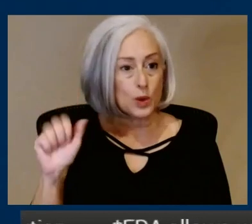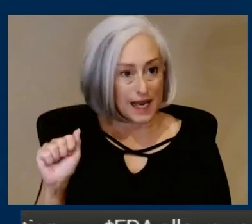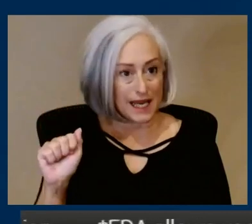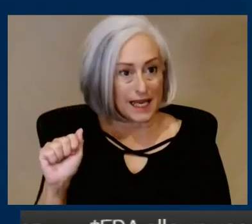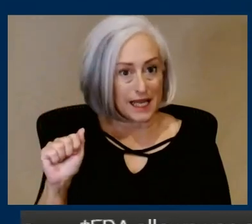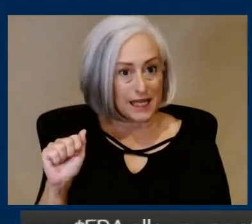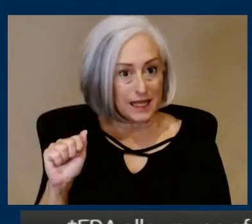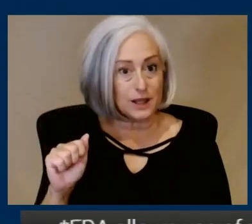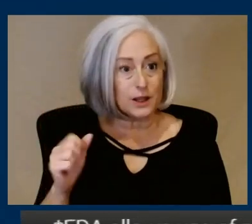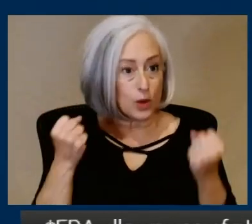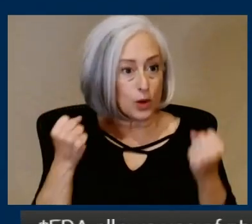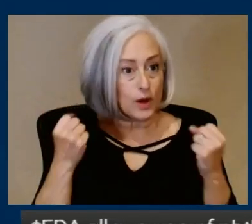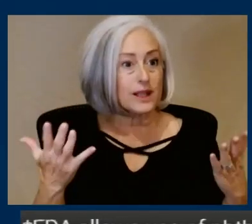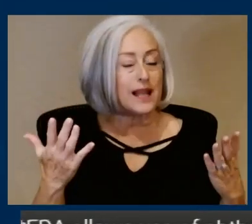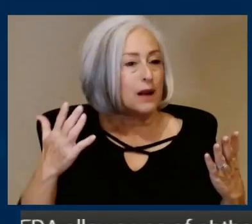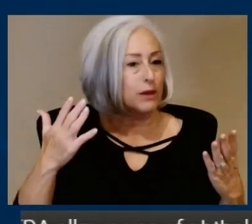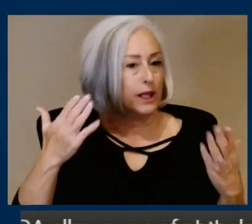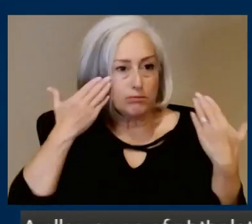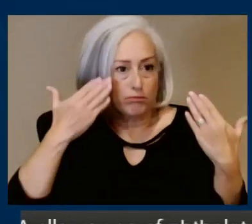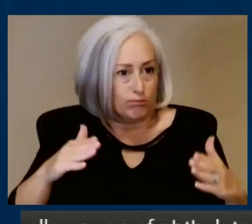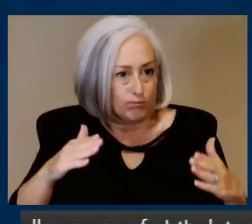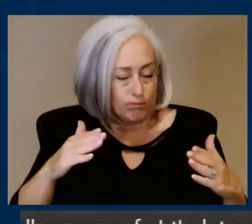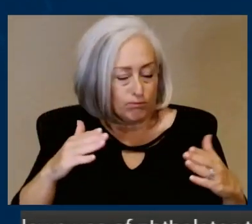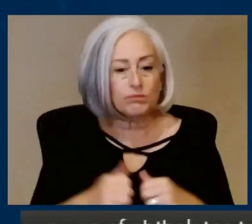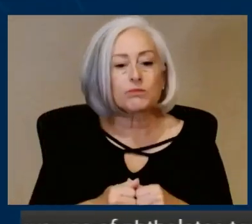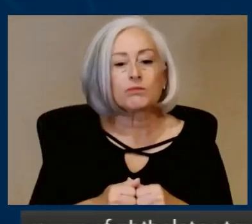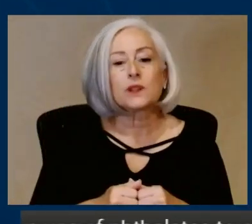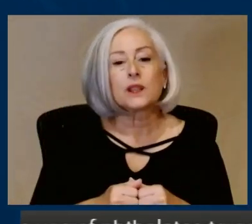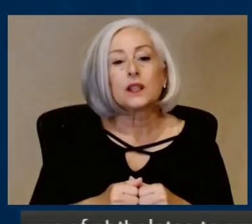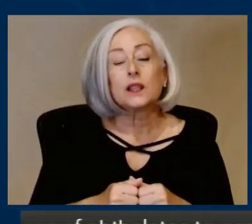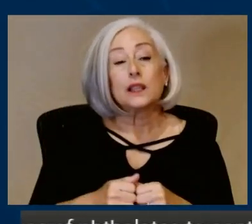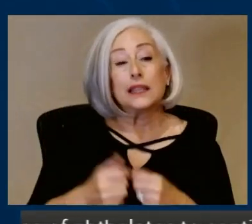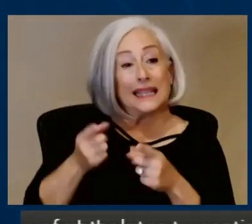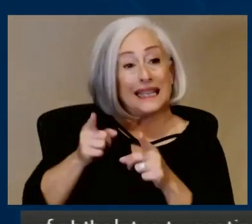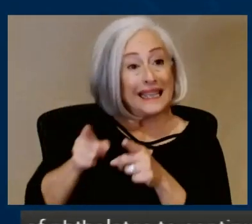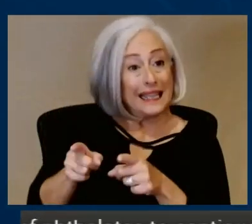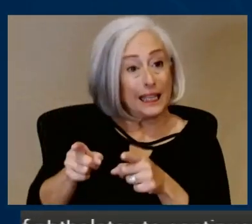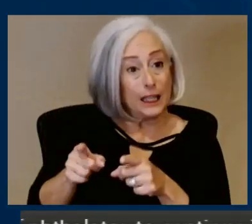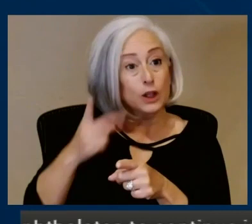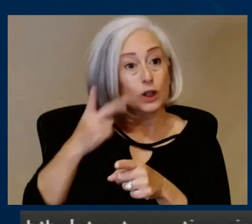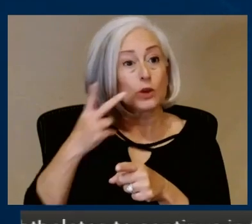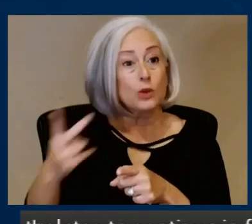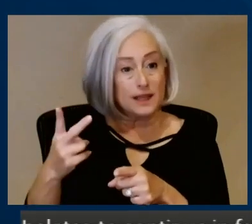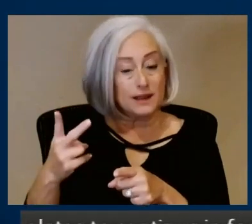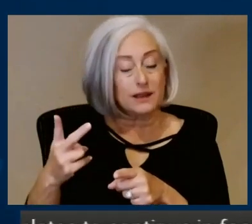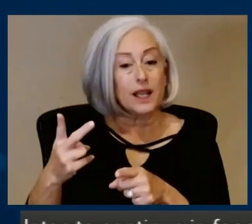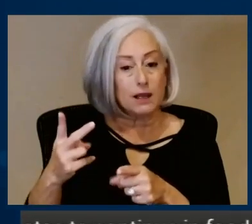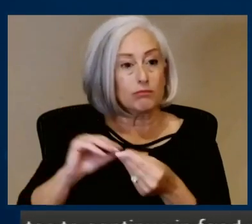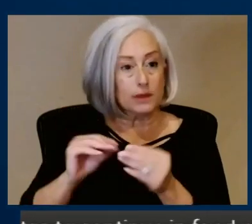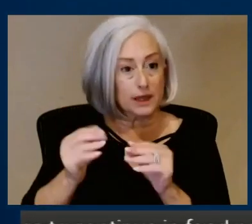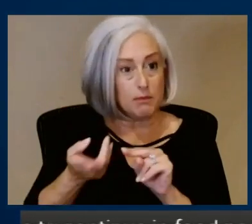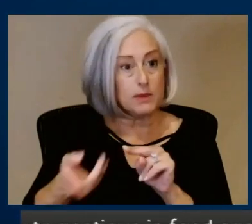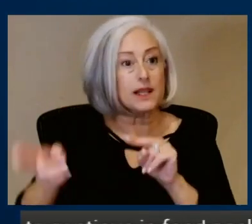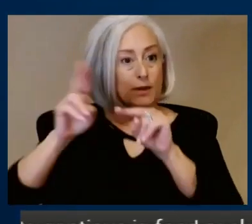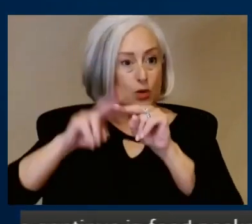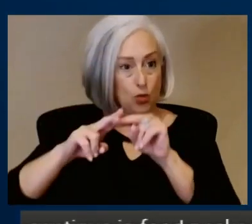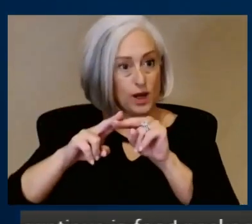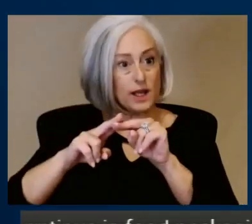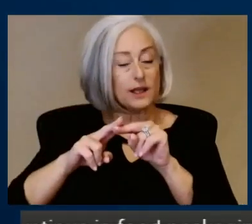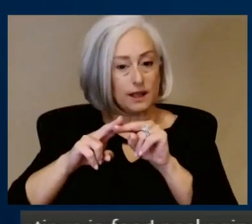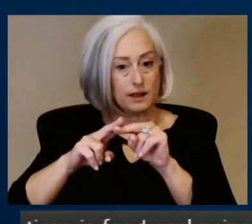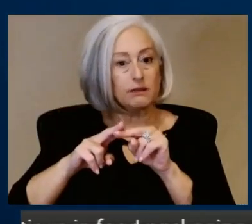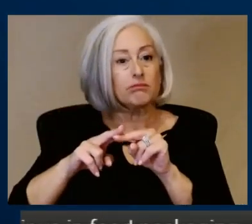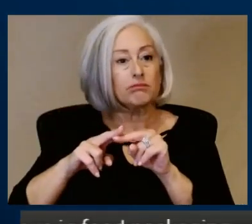can't see at the moment. But what we can see here is that things have risen certainly for a couple watersheds over the last